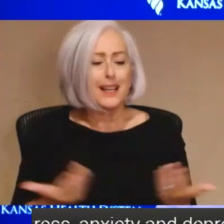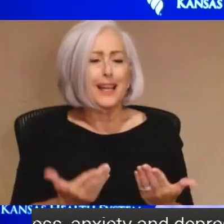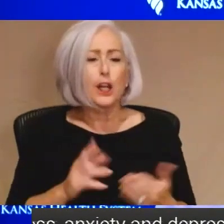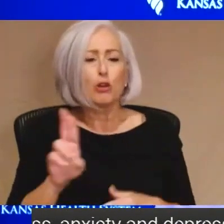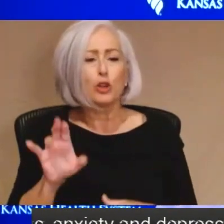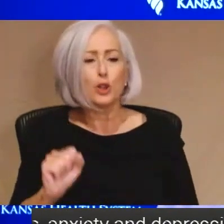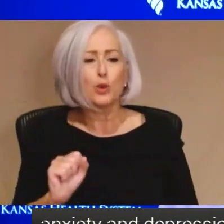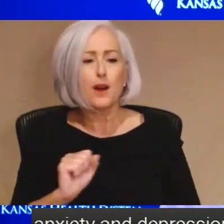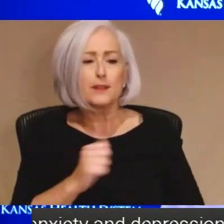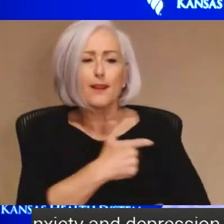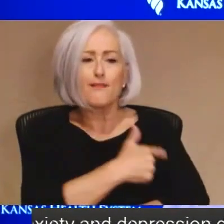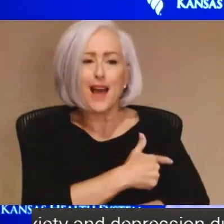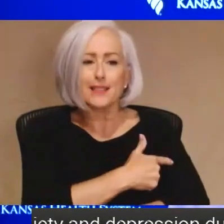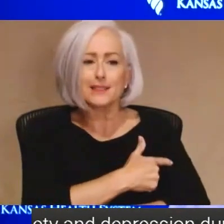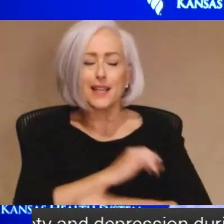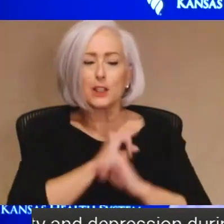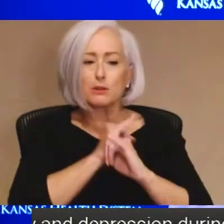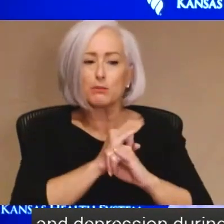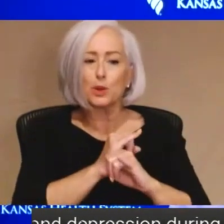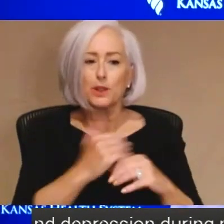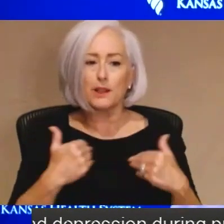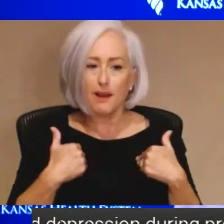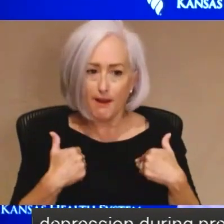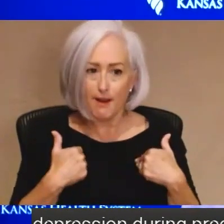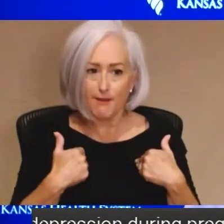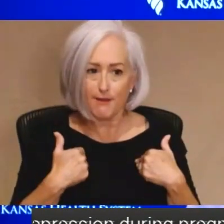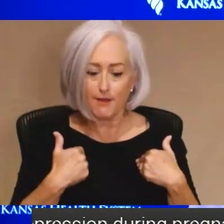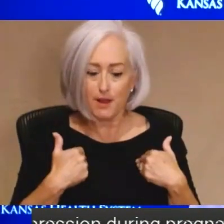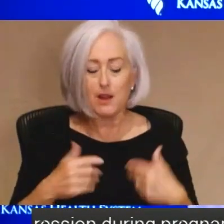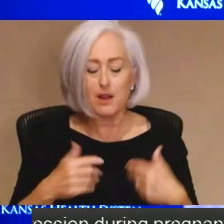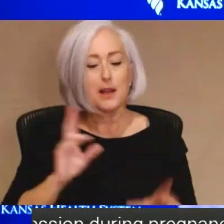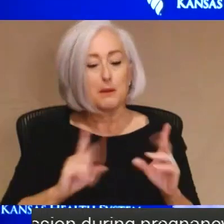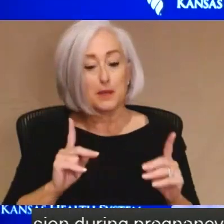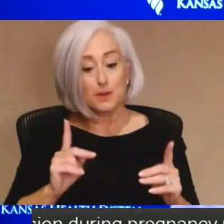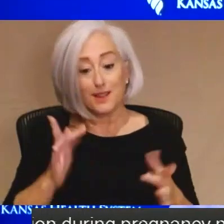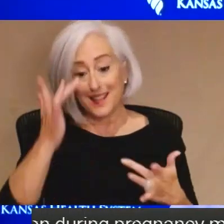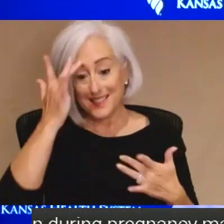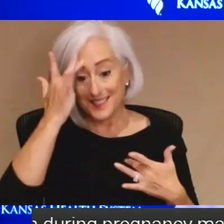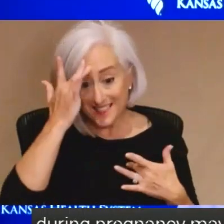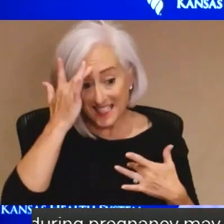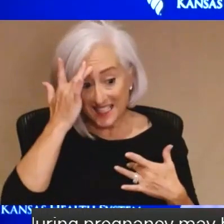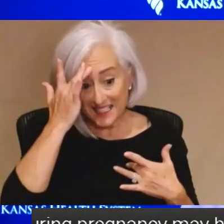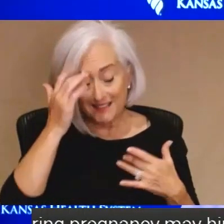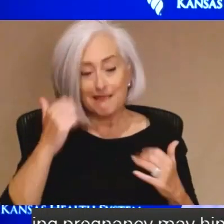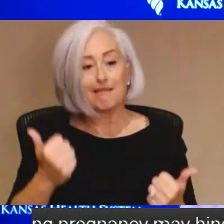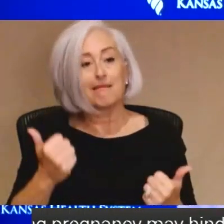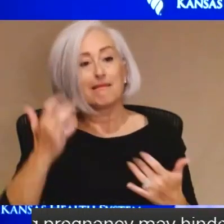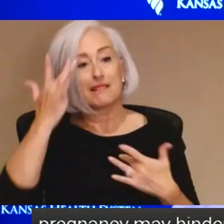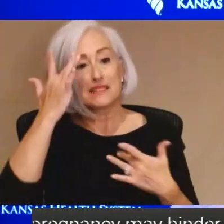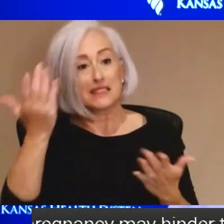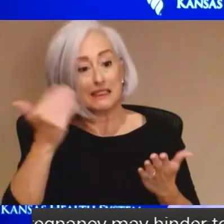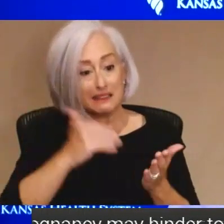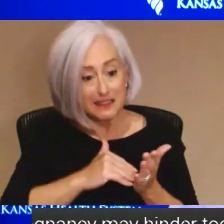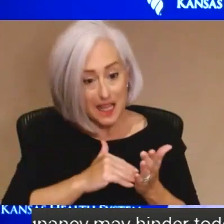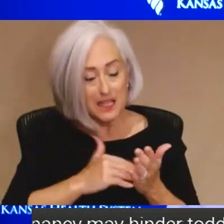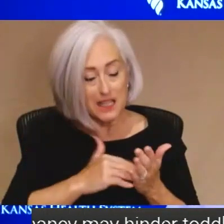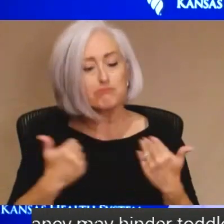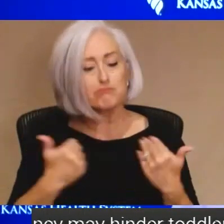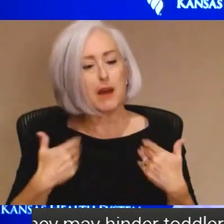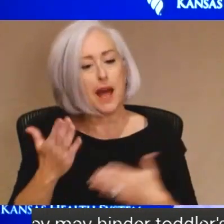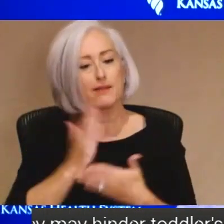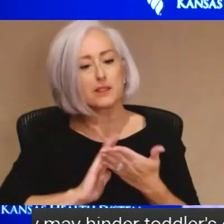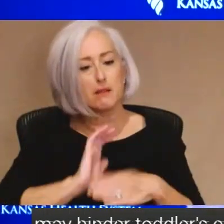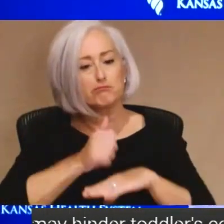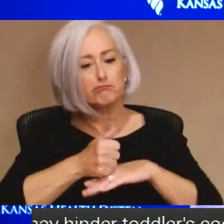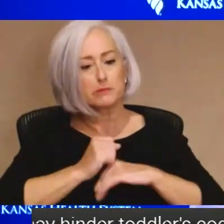have been infected or reinfected who are still surviving, who probably have some immunity. Again, I think what we're looking at when we talk about this now is